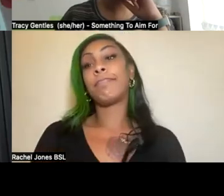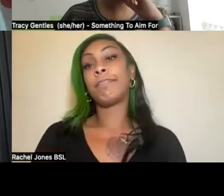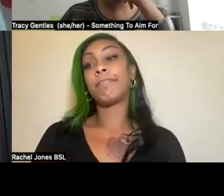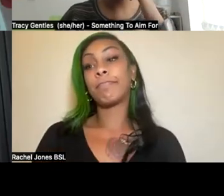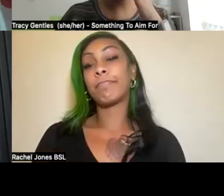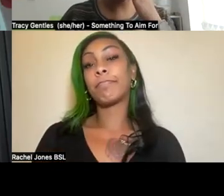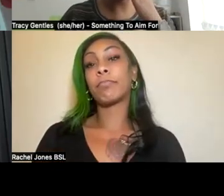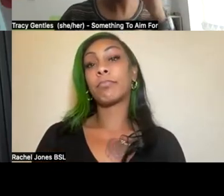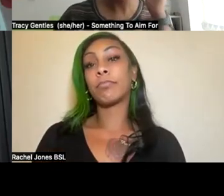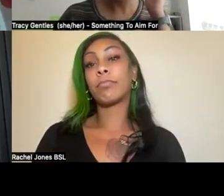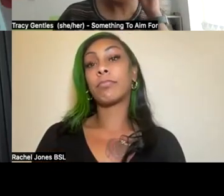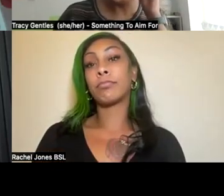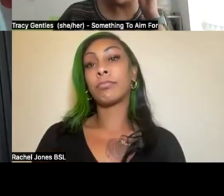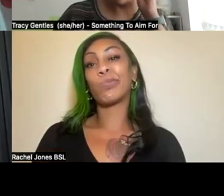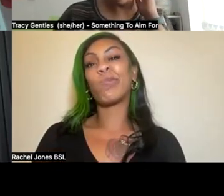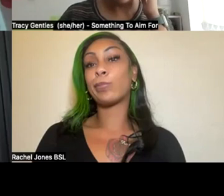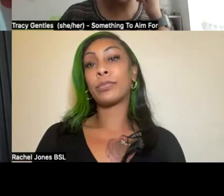create